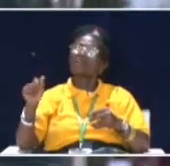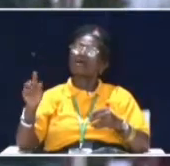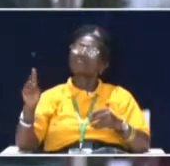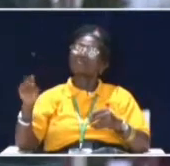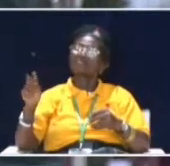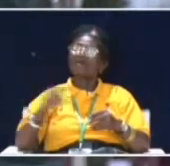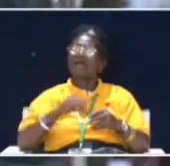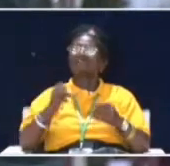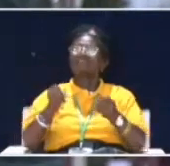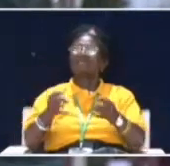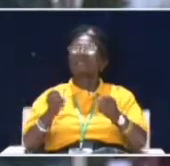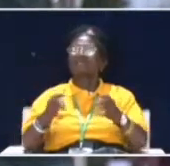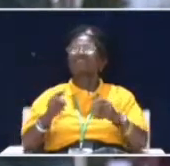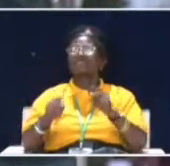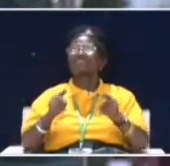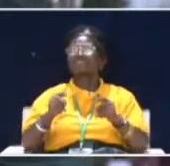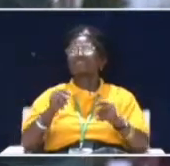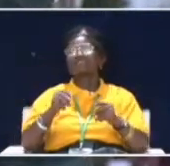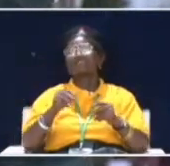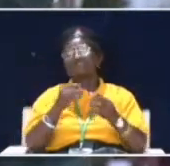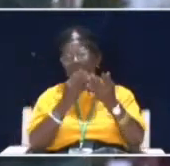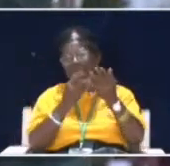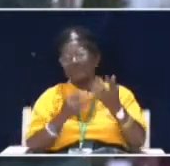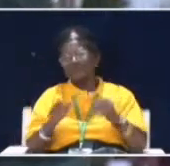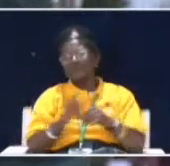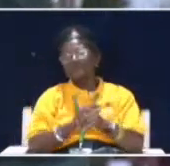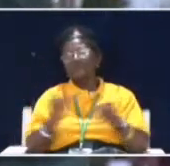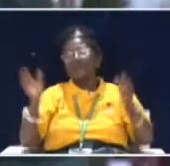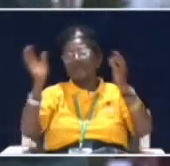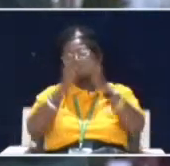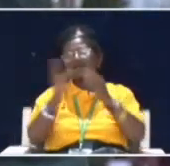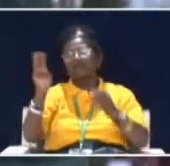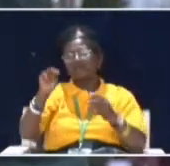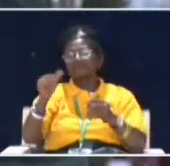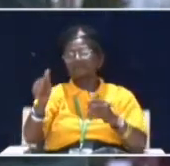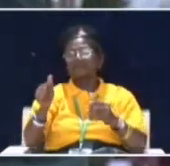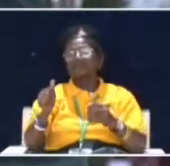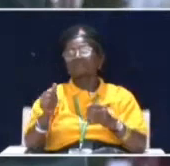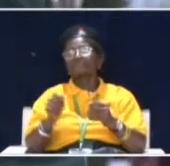people in distress gathered themselves together to him.